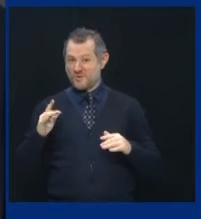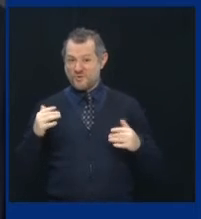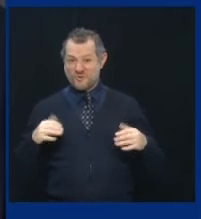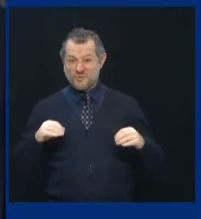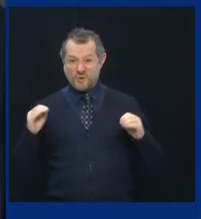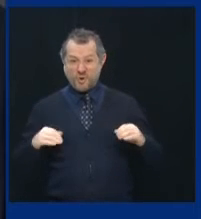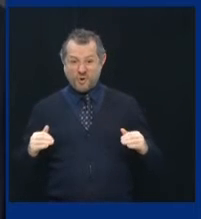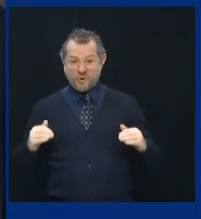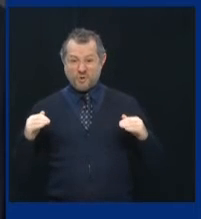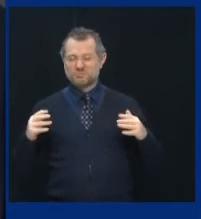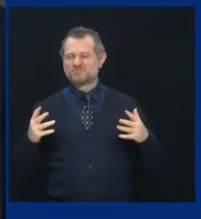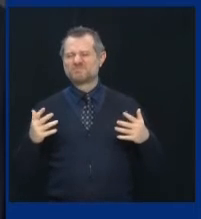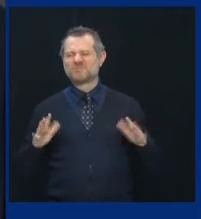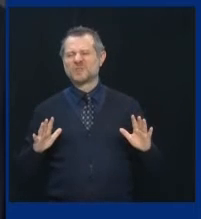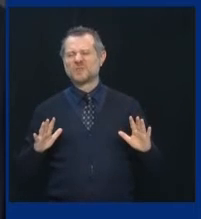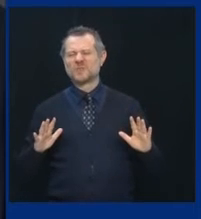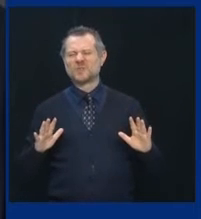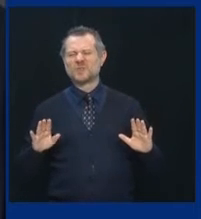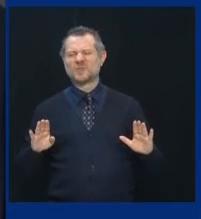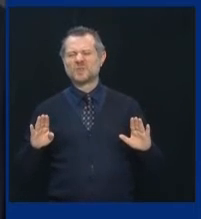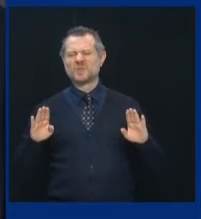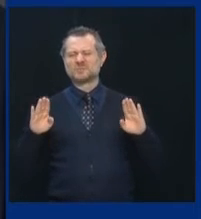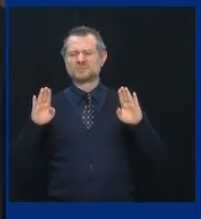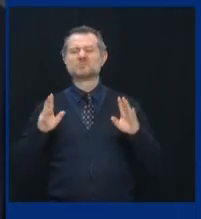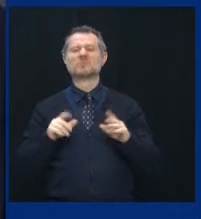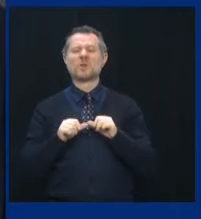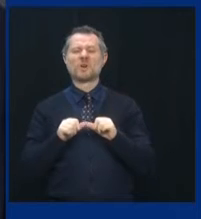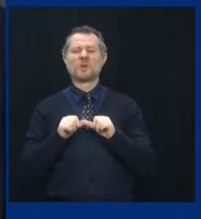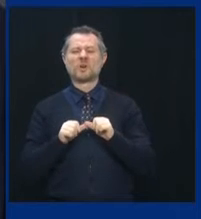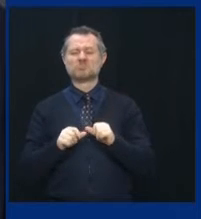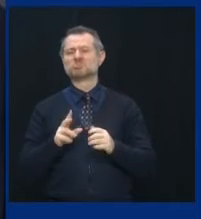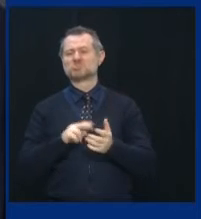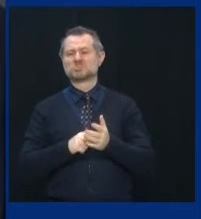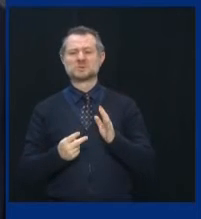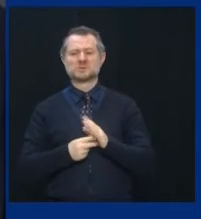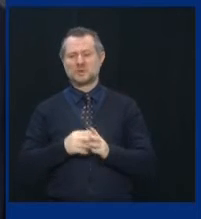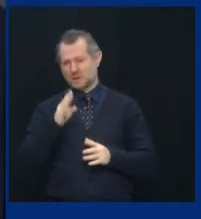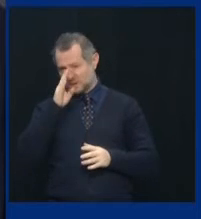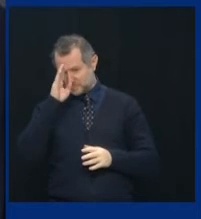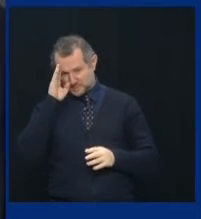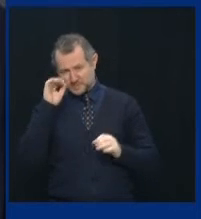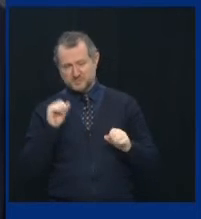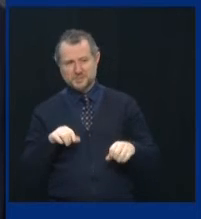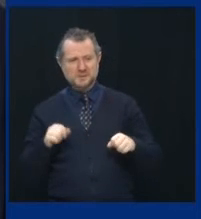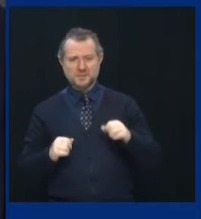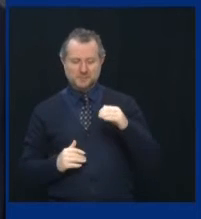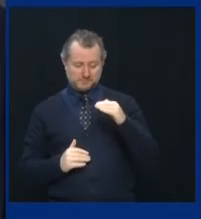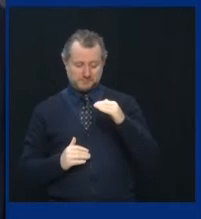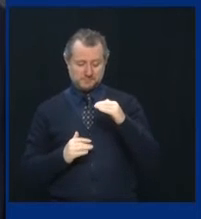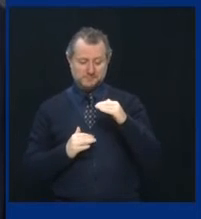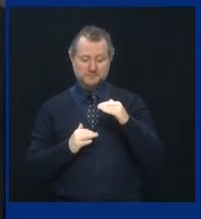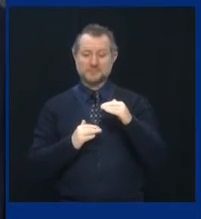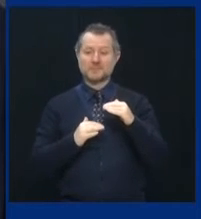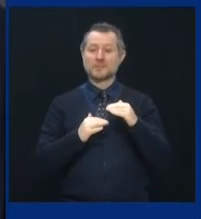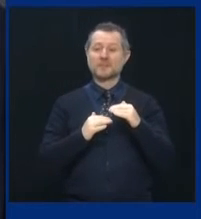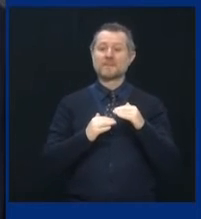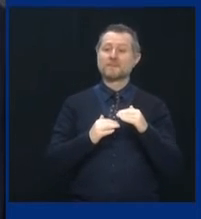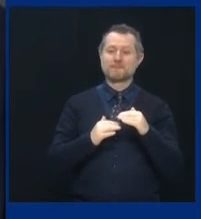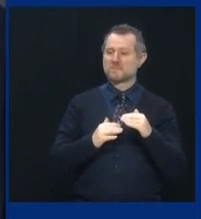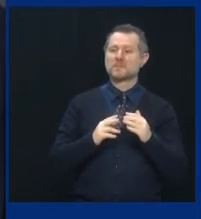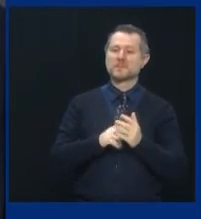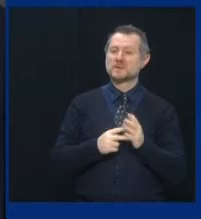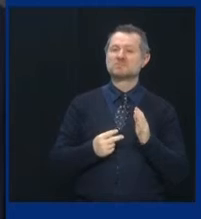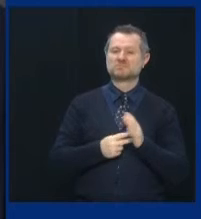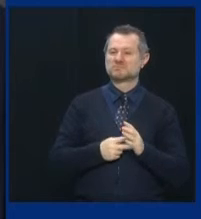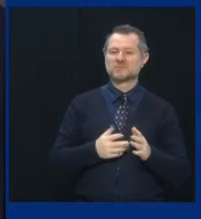does not come down, you will see the hospital capacity diminishing, and then you will see the